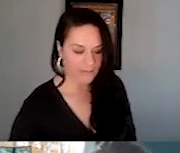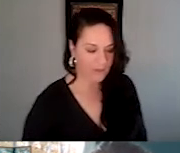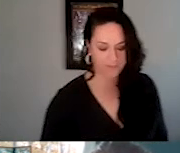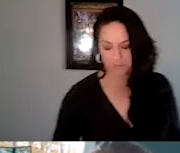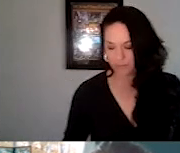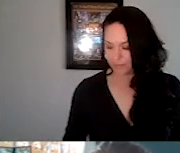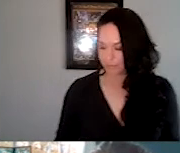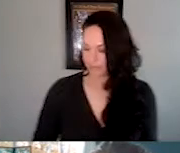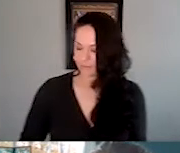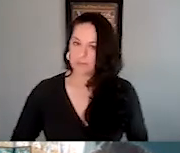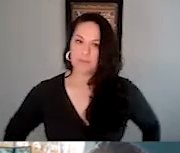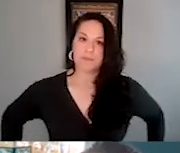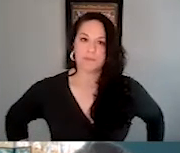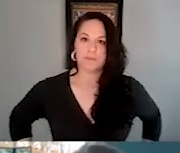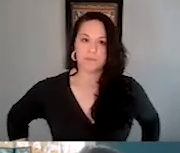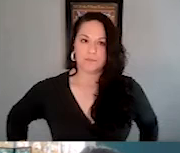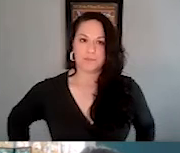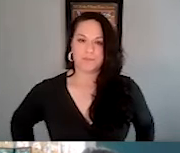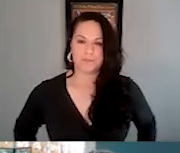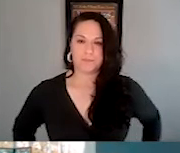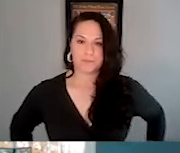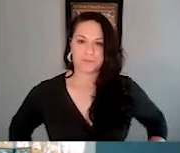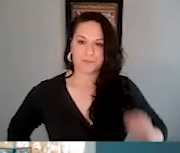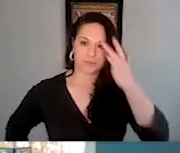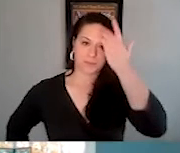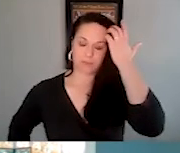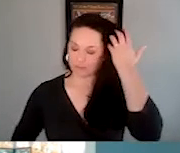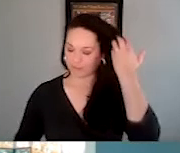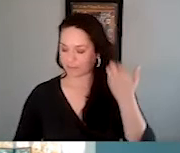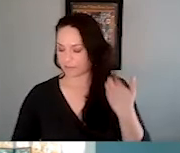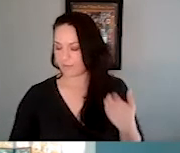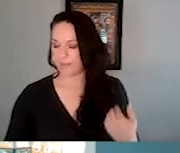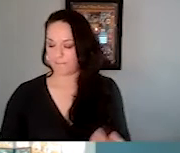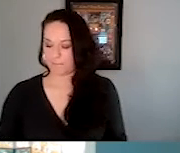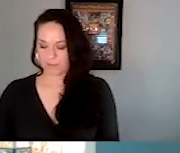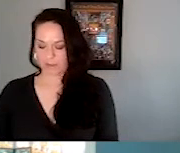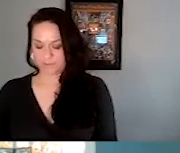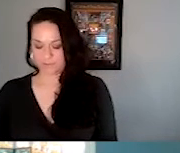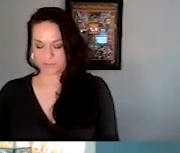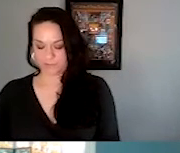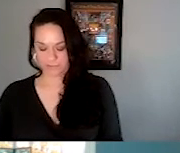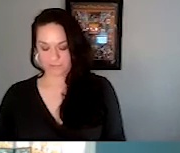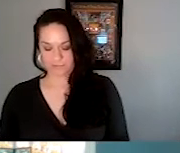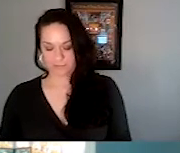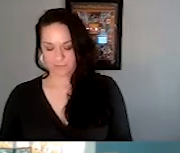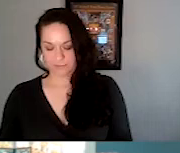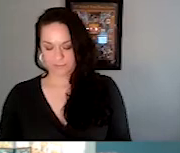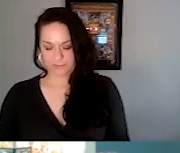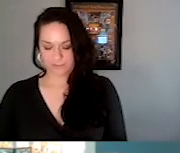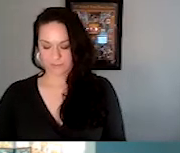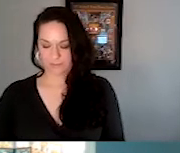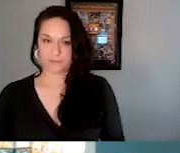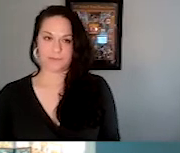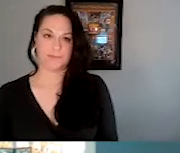policy action. And I'm going to be using Delta-8 as sort of the case study example of how